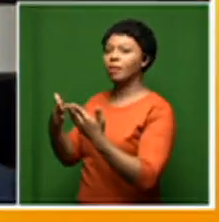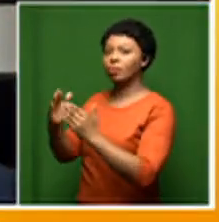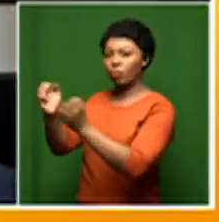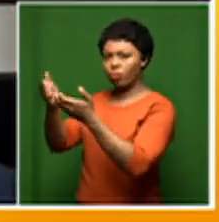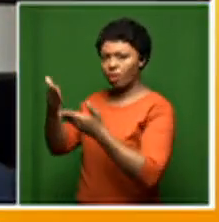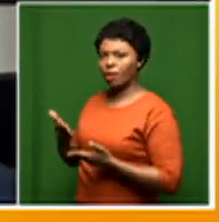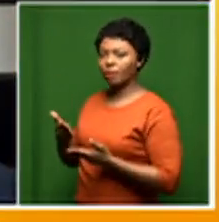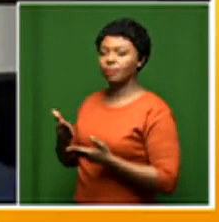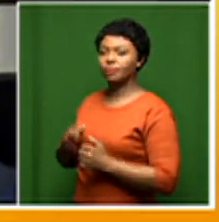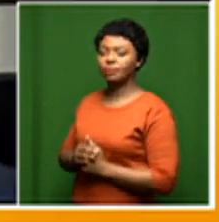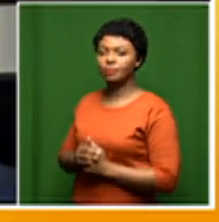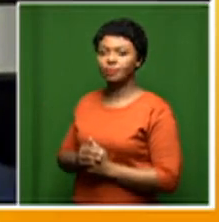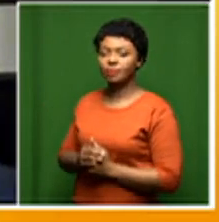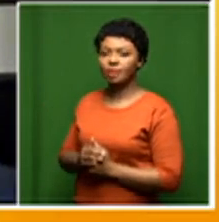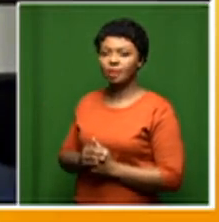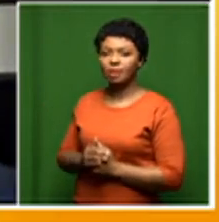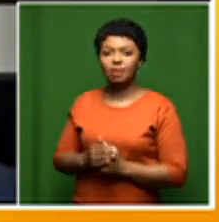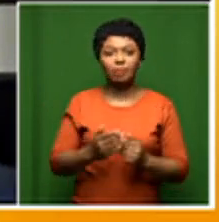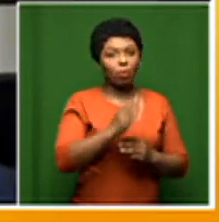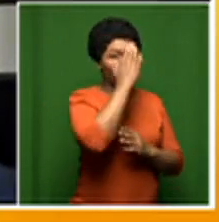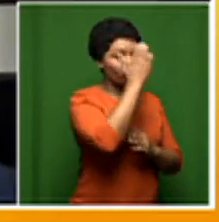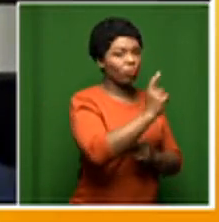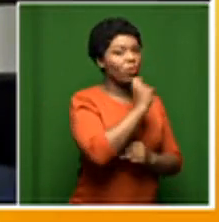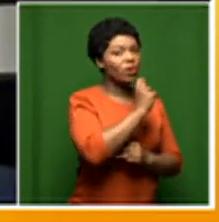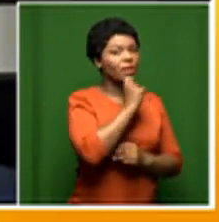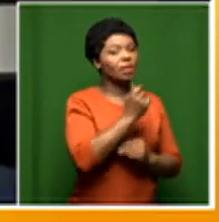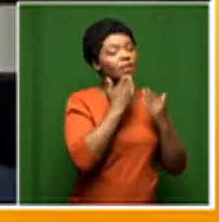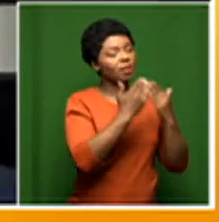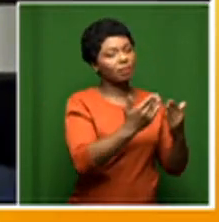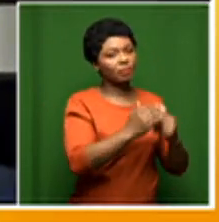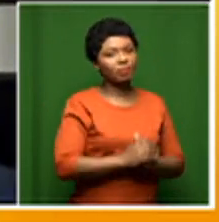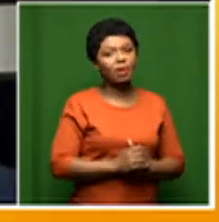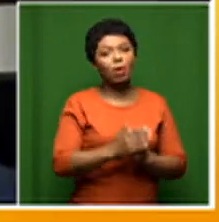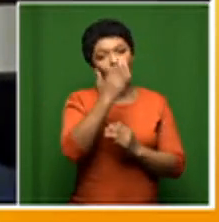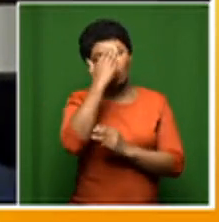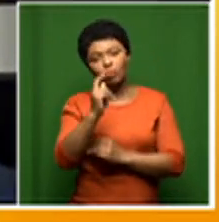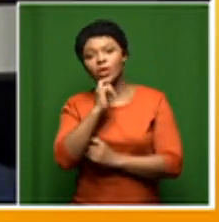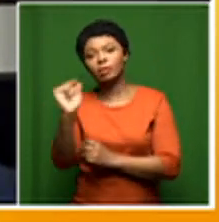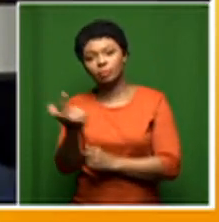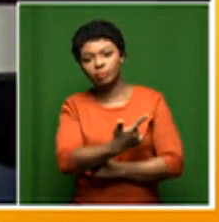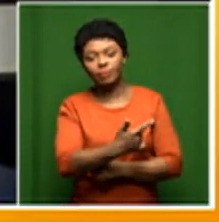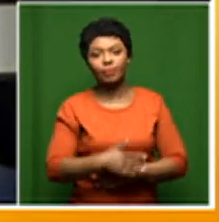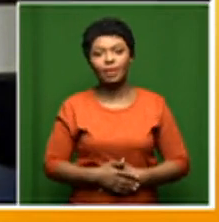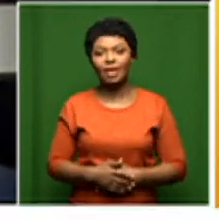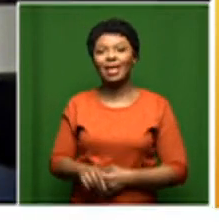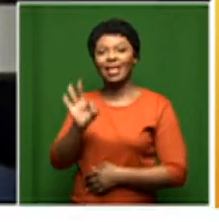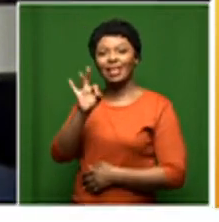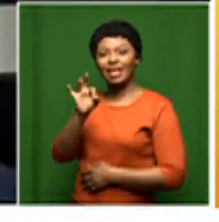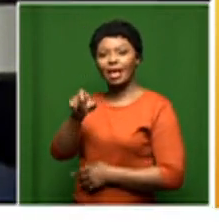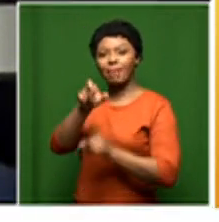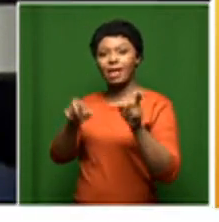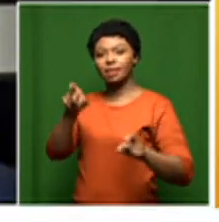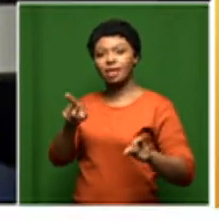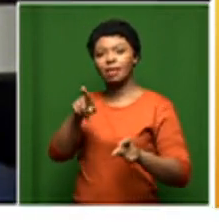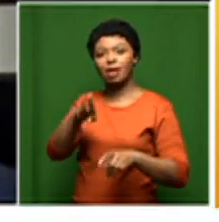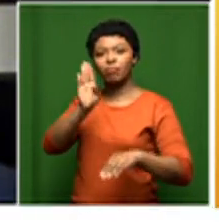program. Good morning. Thank you very much for having me. Good morning to your viewers as well. Right. So three people accused of corruption have been placed